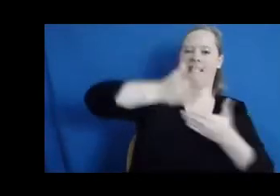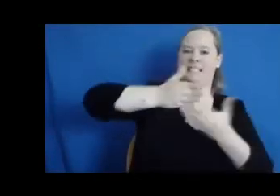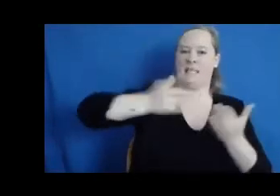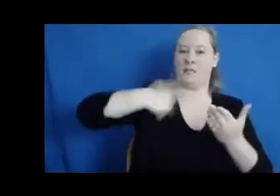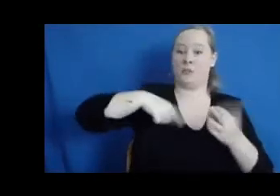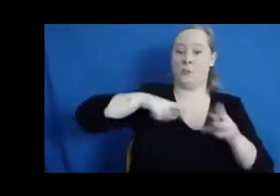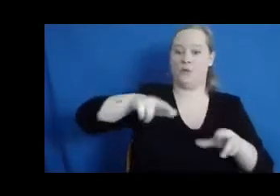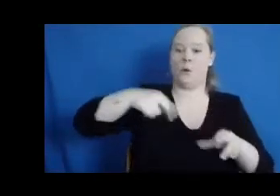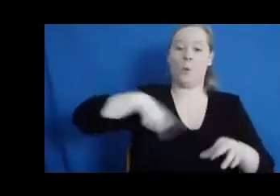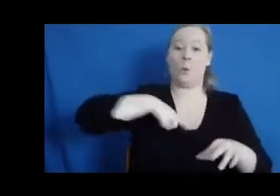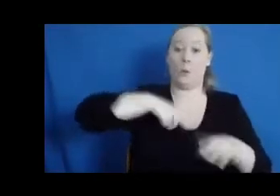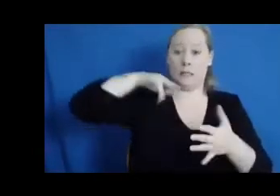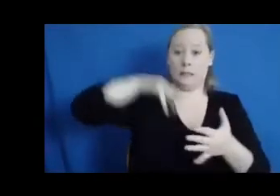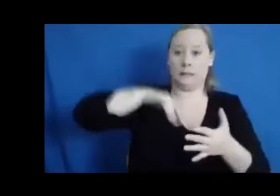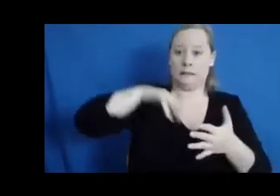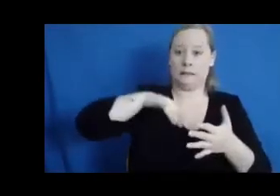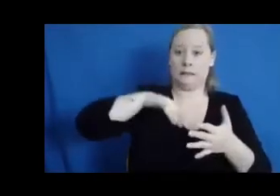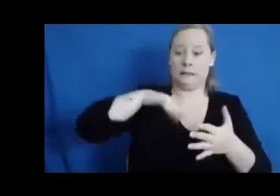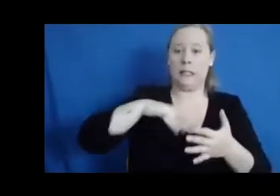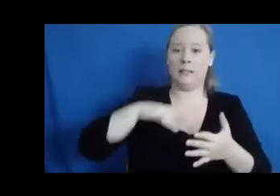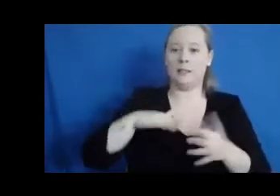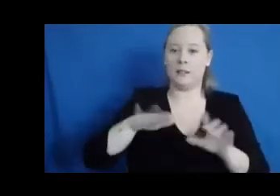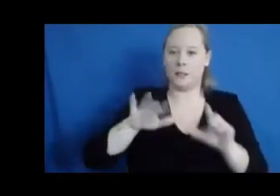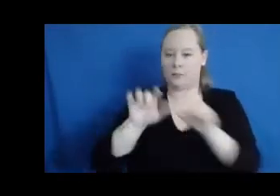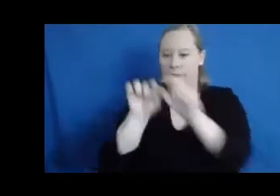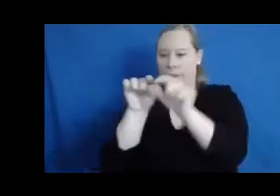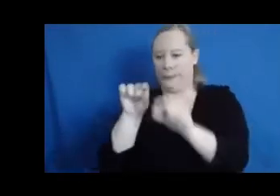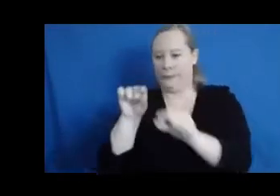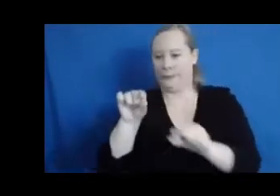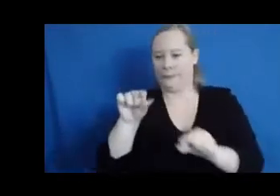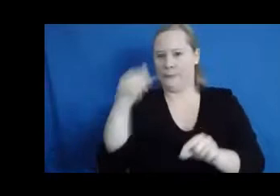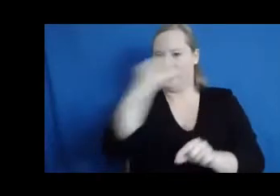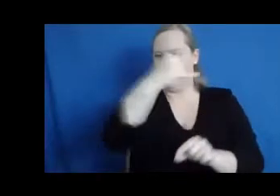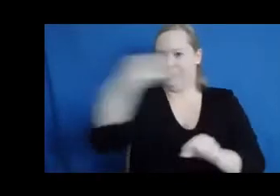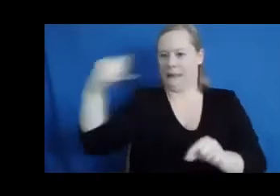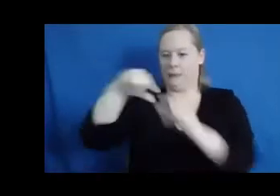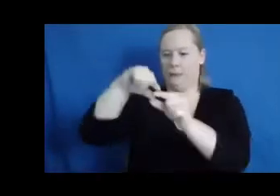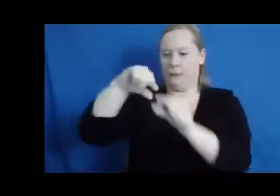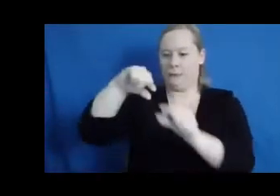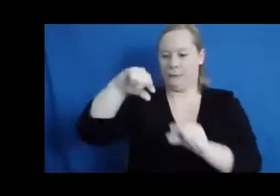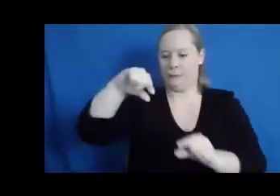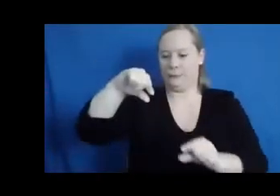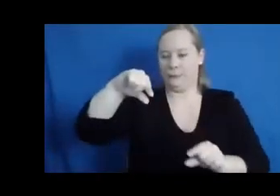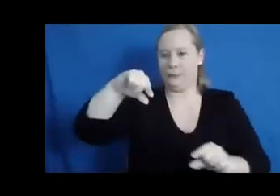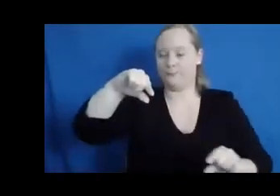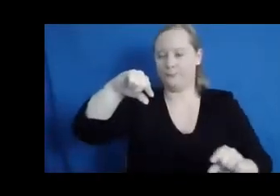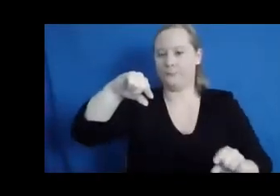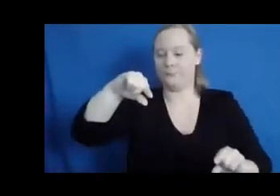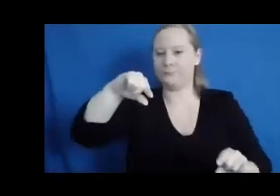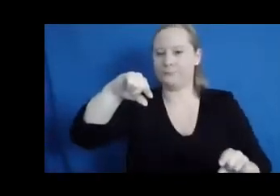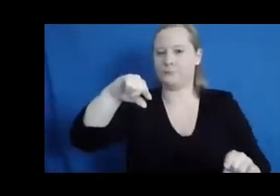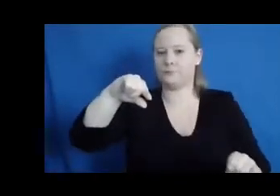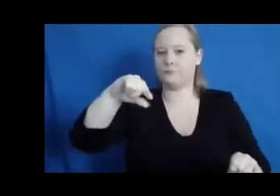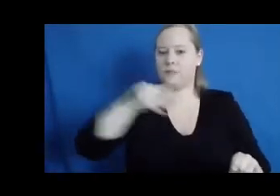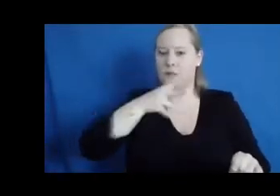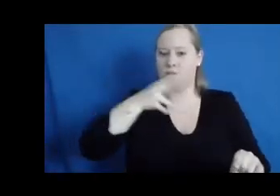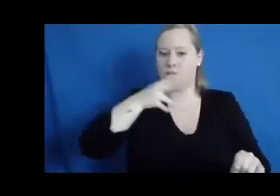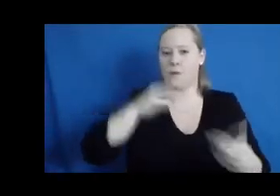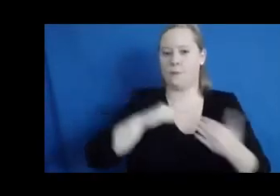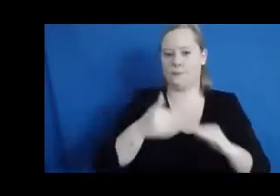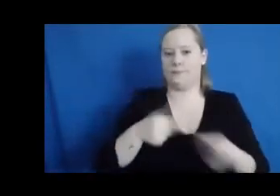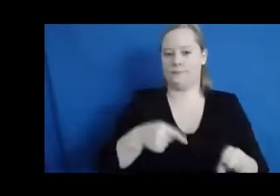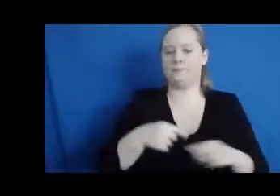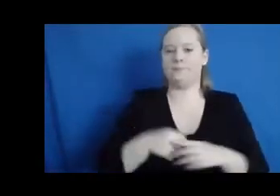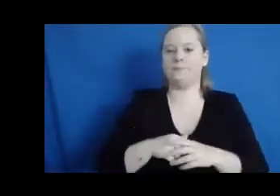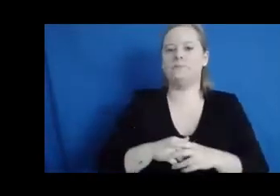looking at primarily here along the Animas from the Colorado border down to Farmington. And